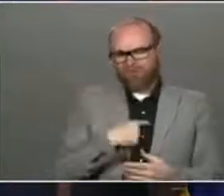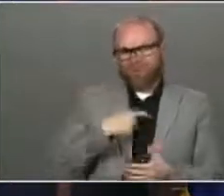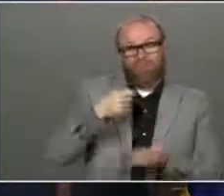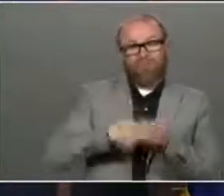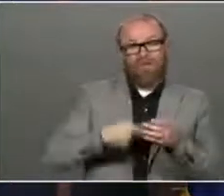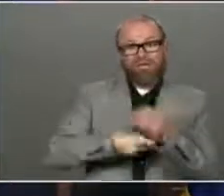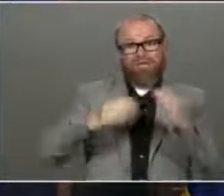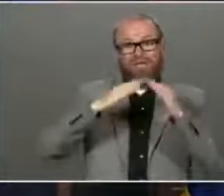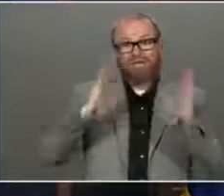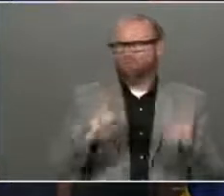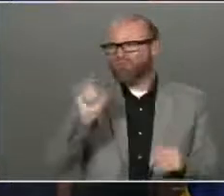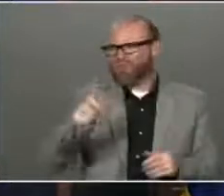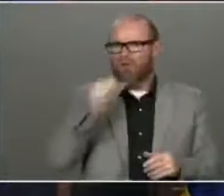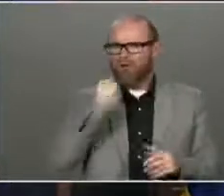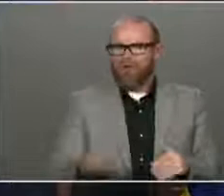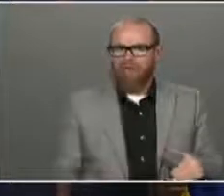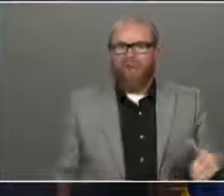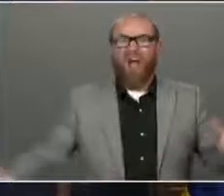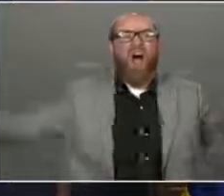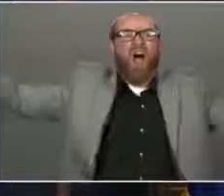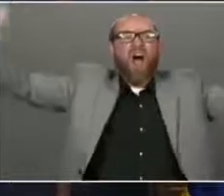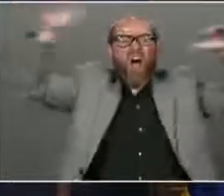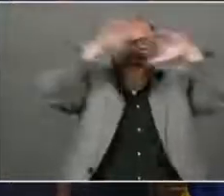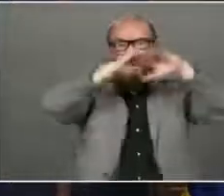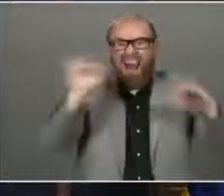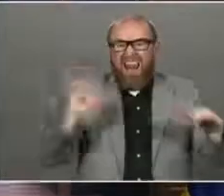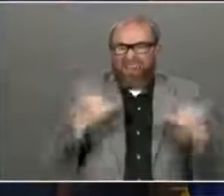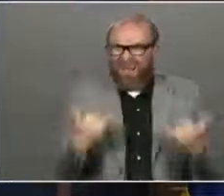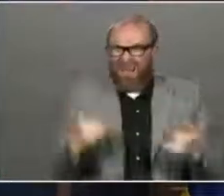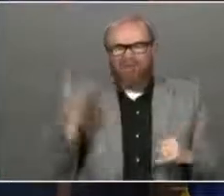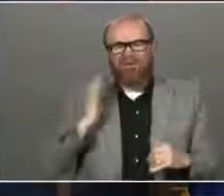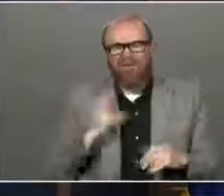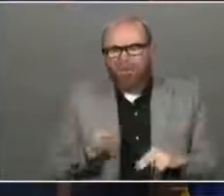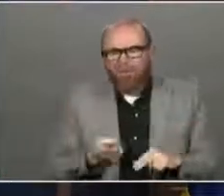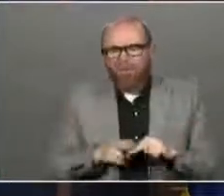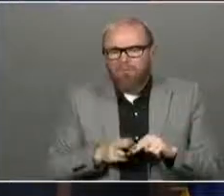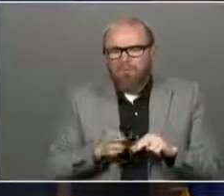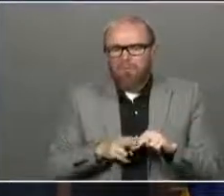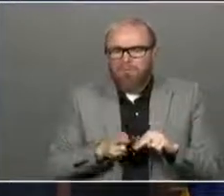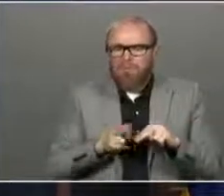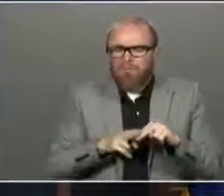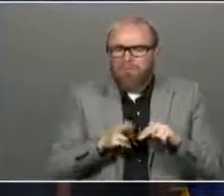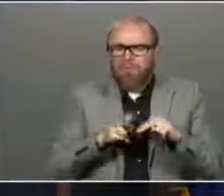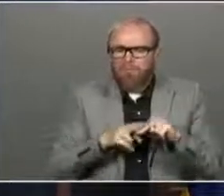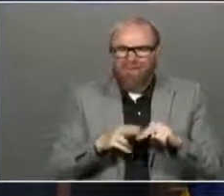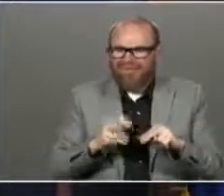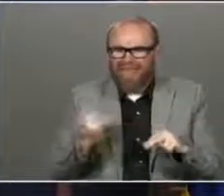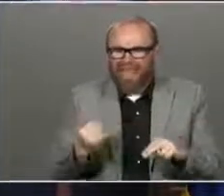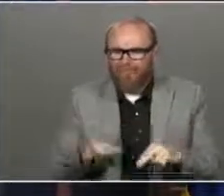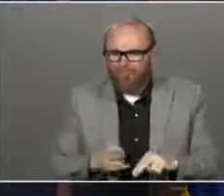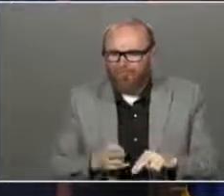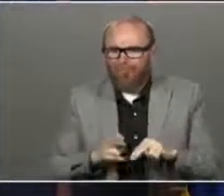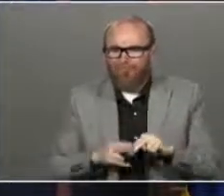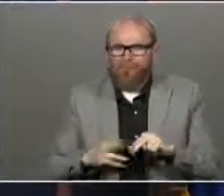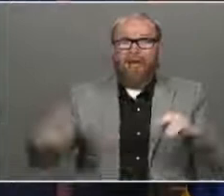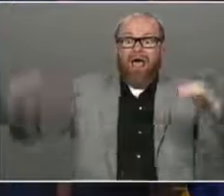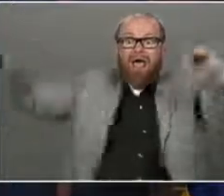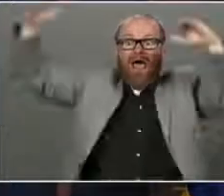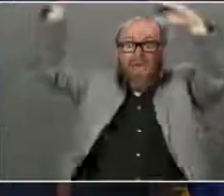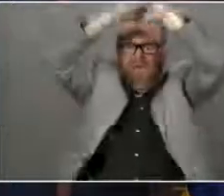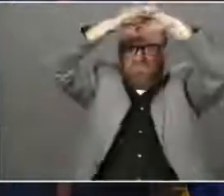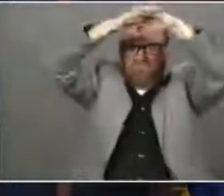should not be increasing at the rate it is now increasing, because we have the supply rising here, demand rising here. They should be offsetting each